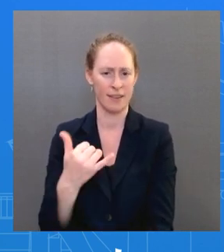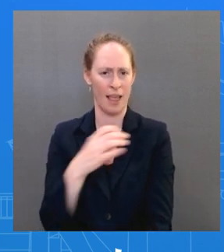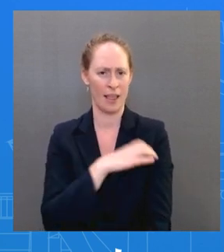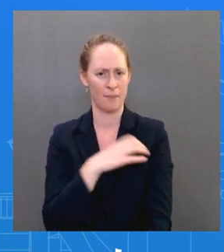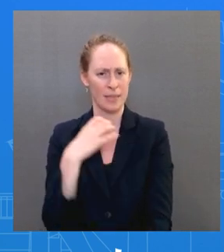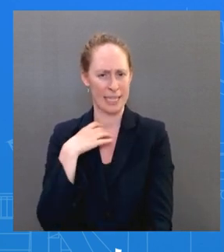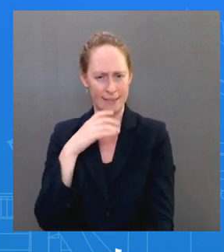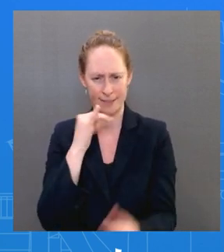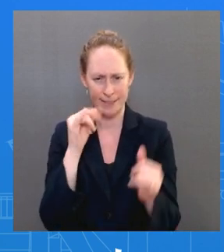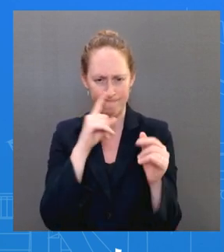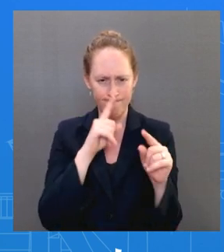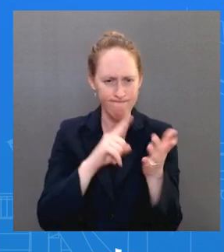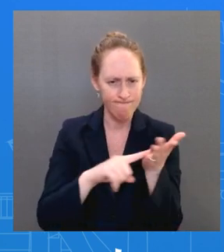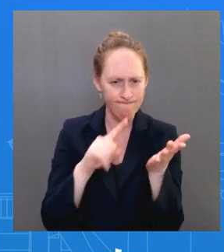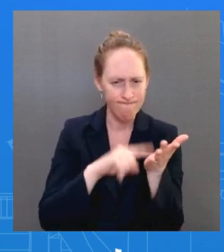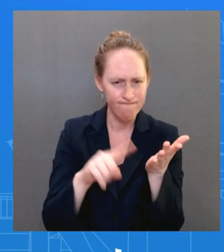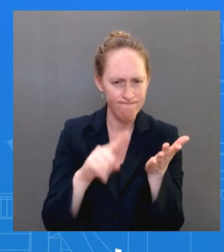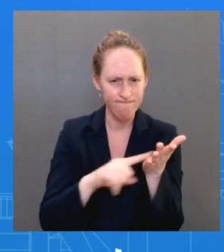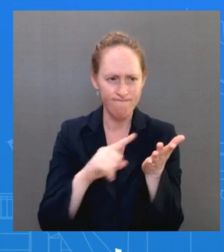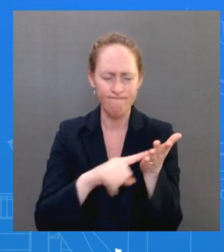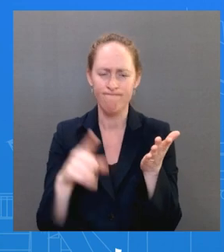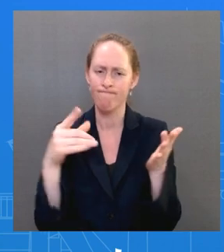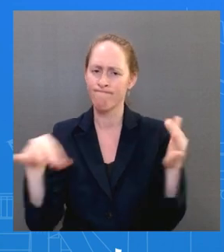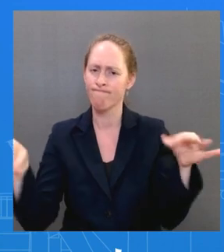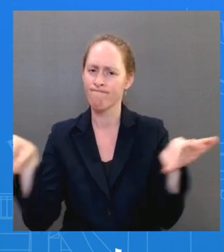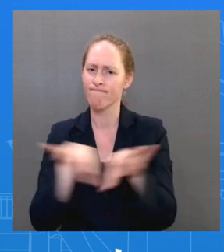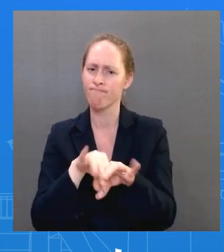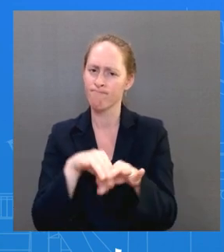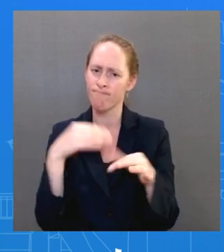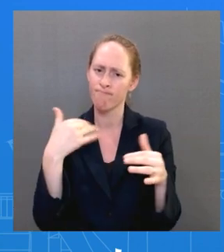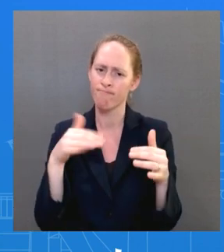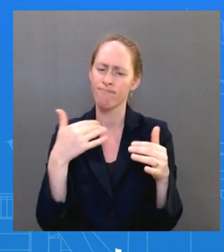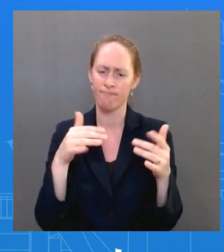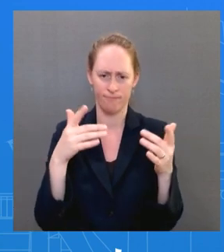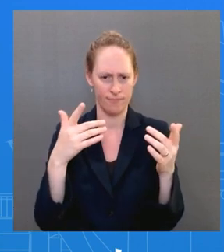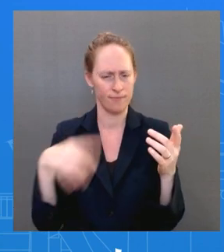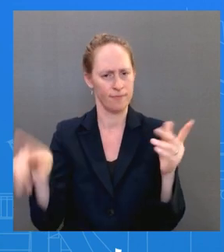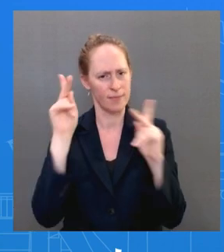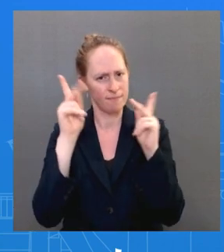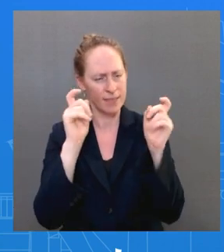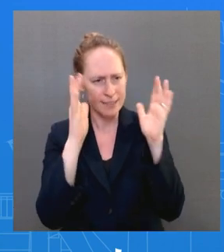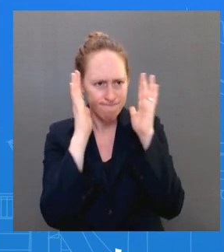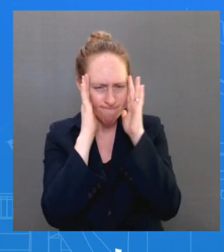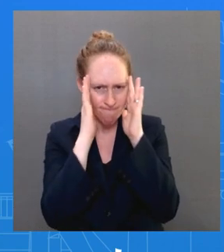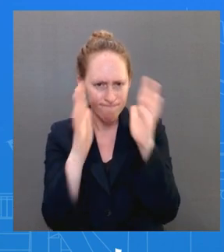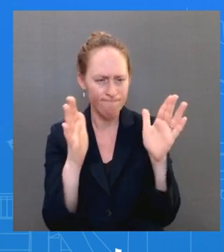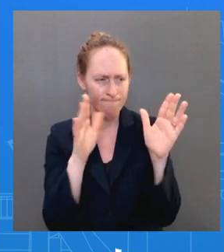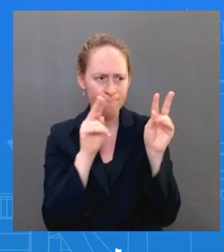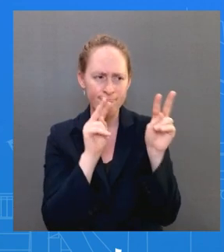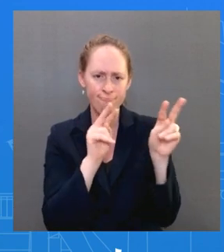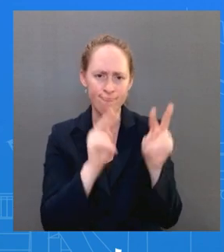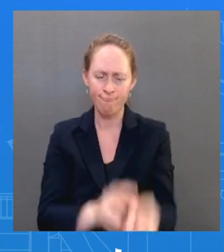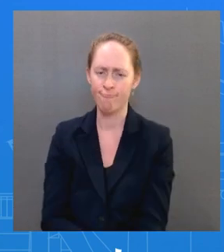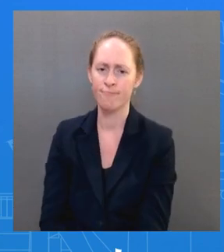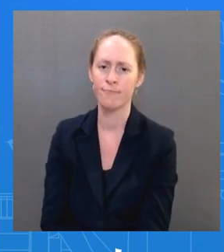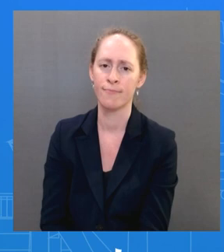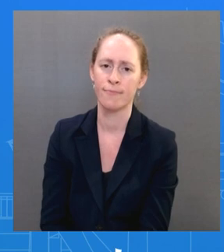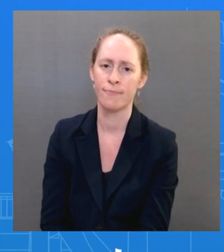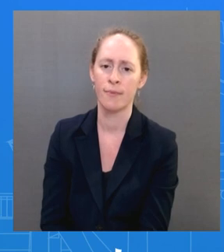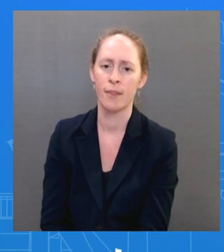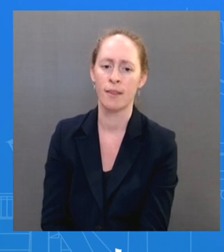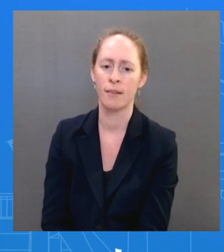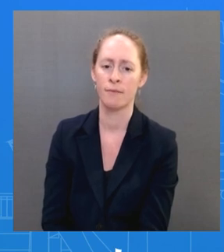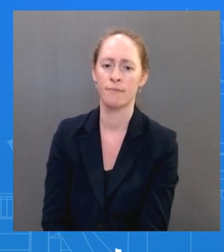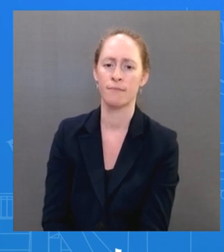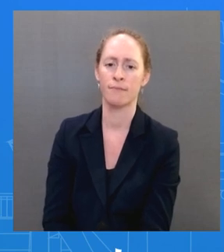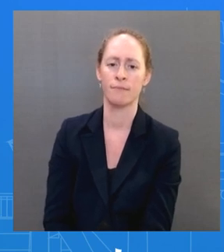I know that was their last hearing last night, but he was able to catch some of it. On the part that he caught last night, did he